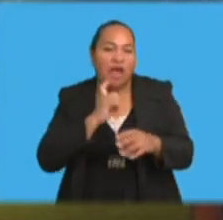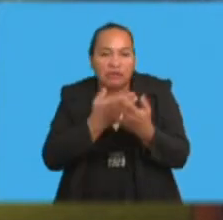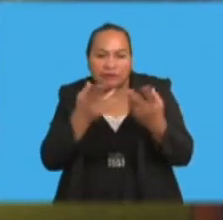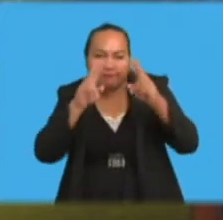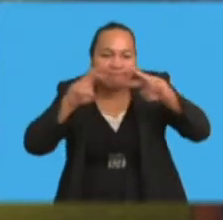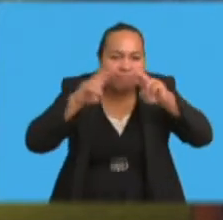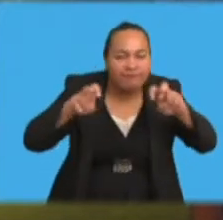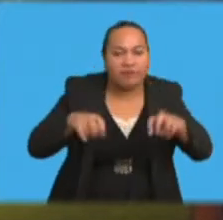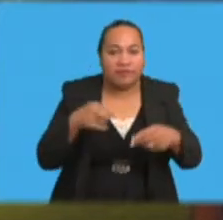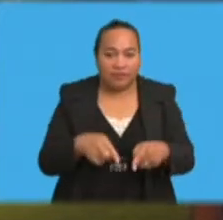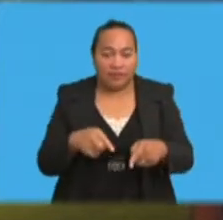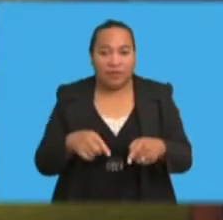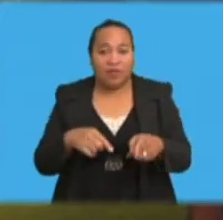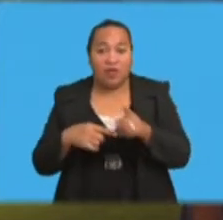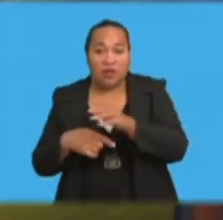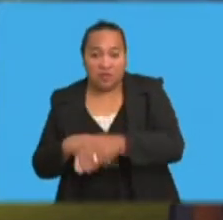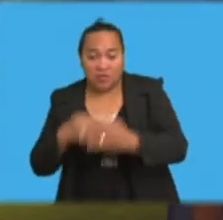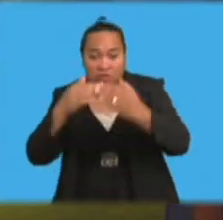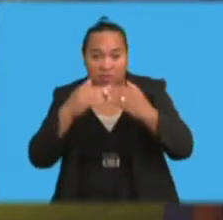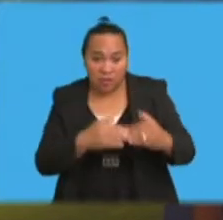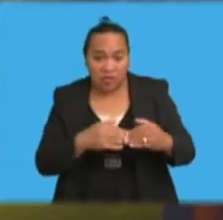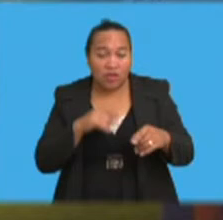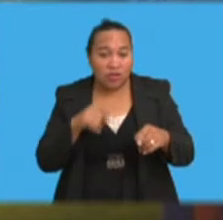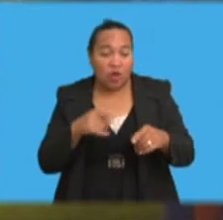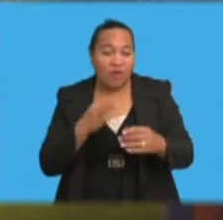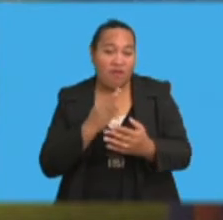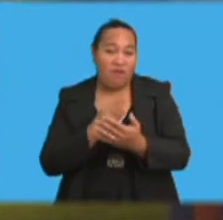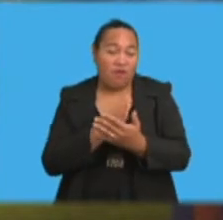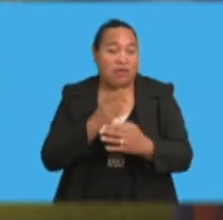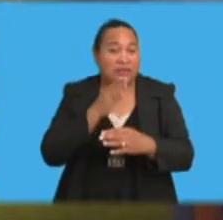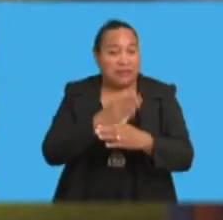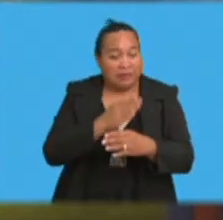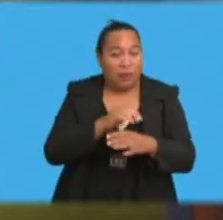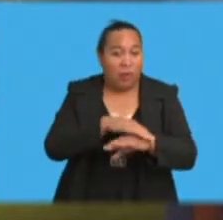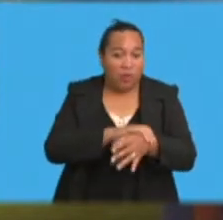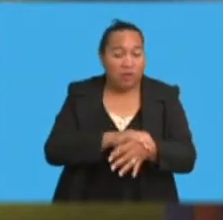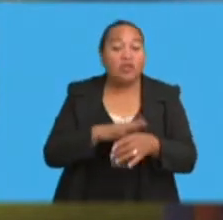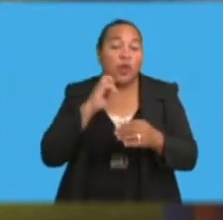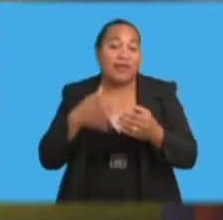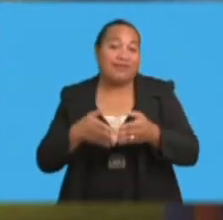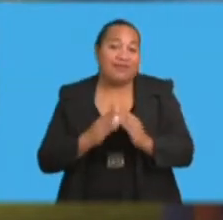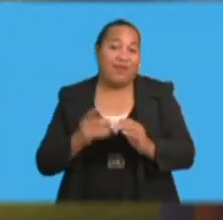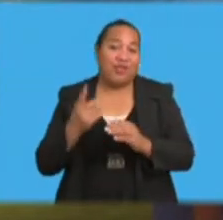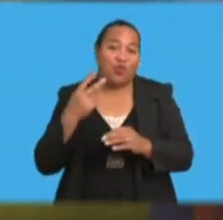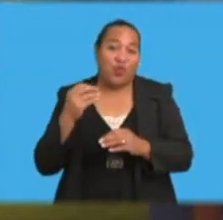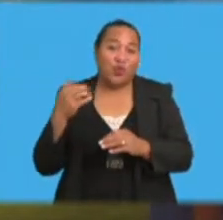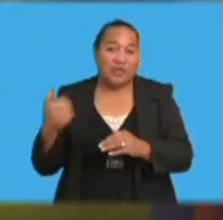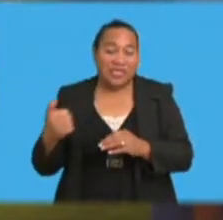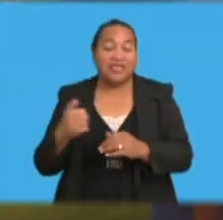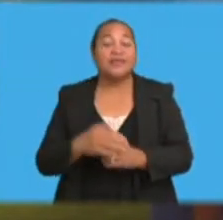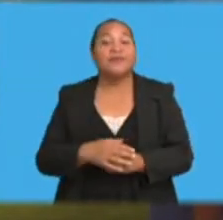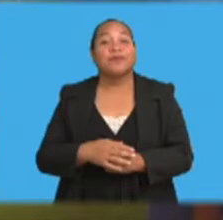AML CFT policy formulation, compliance and enforcement in Fiji. Since its established in 2006, Madam Speaker,